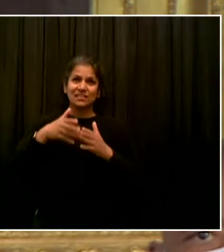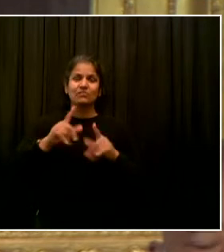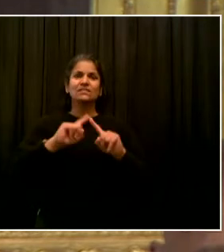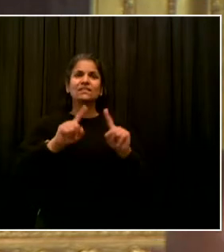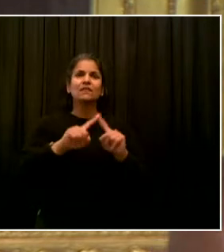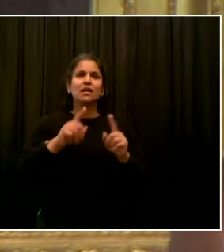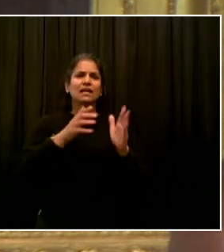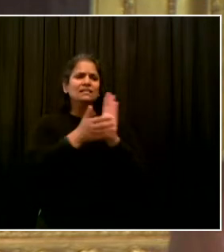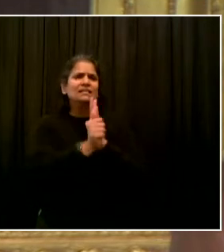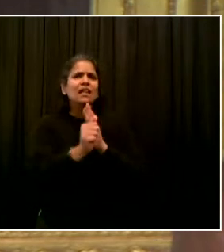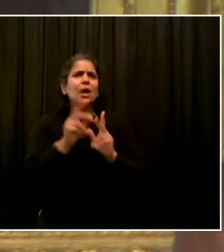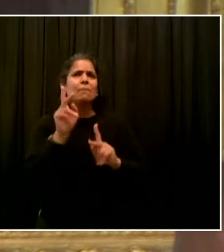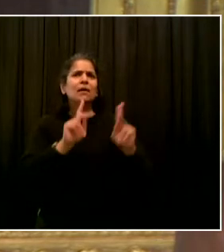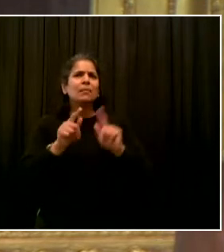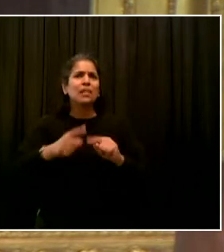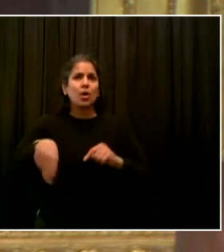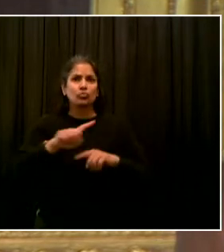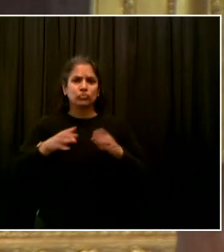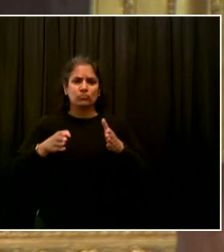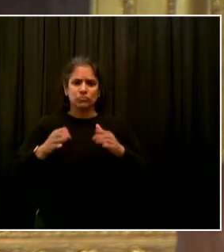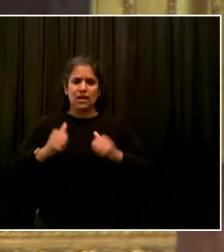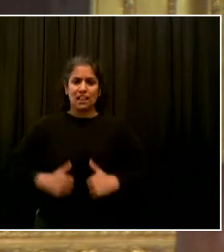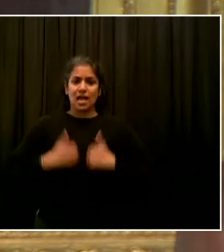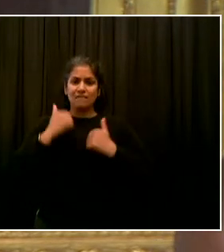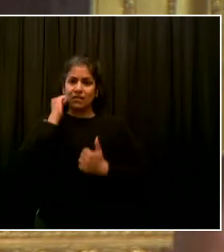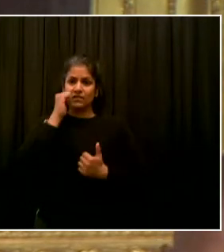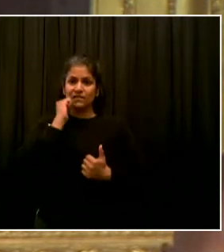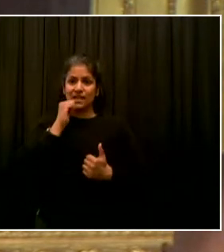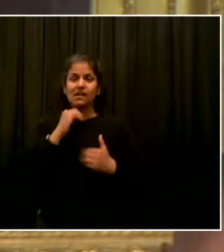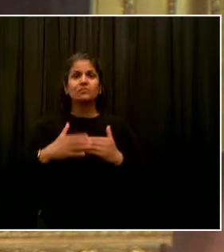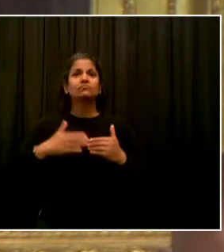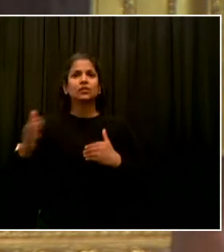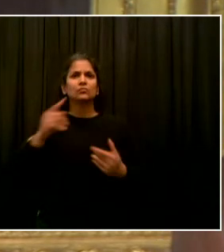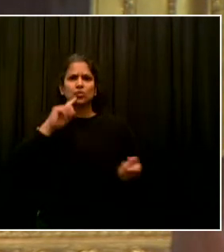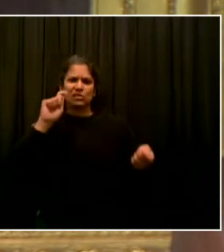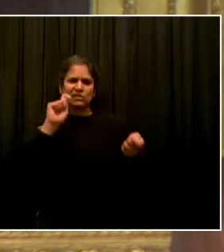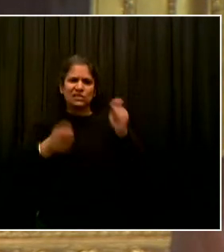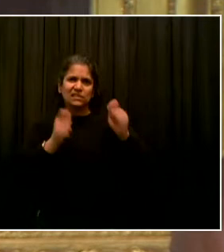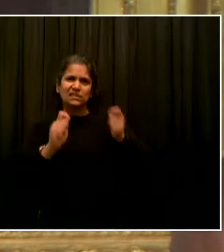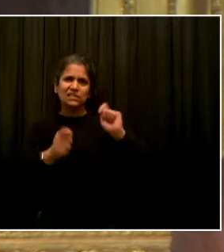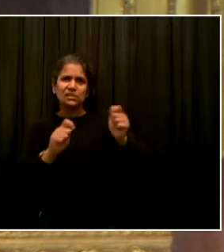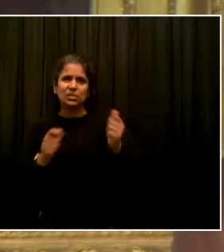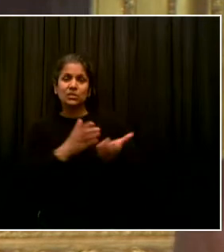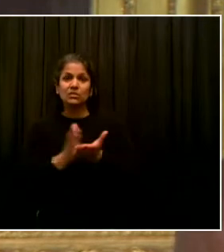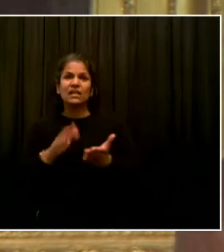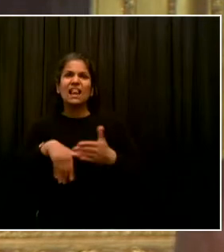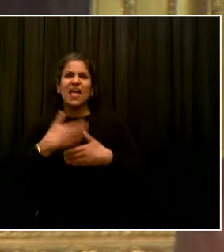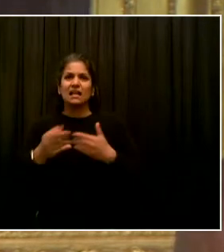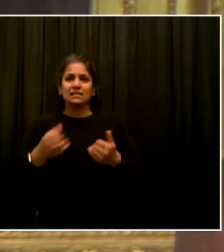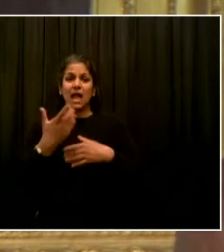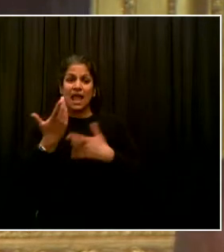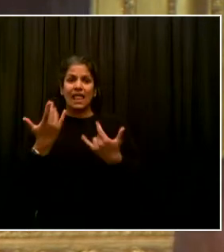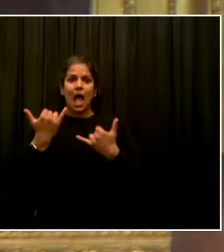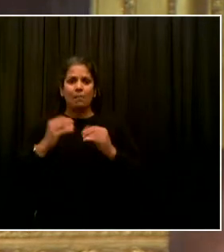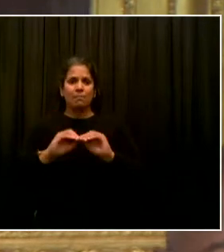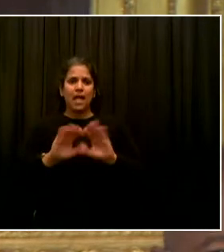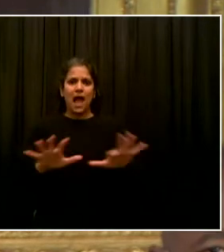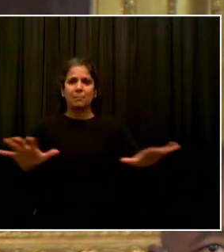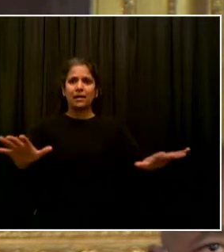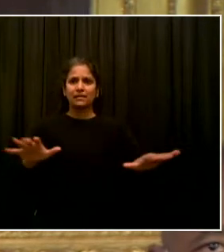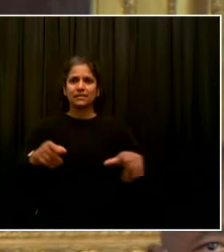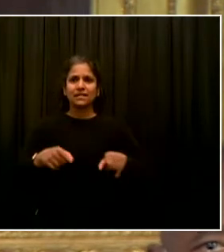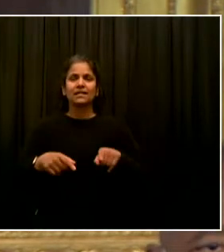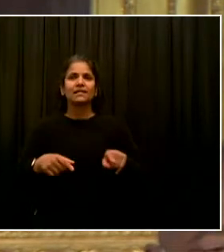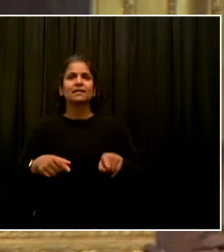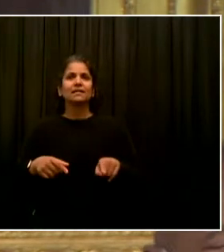daily lives, as we adapt to the next phase of this pandemic. As the mayor said, it's time for preparation,